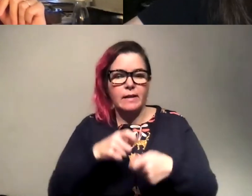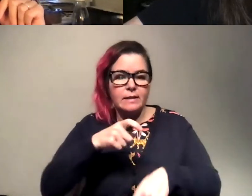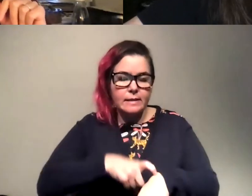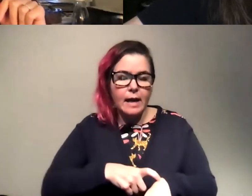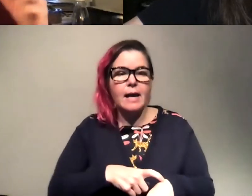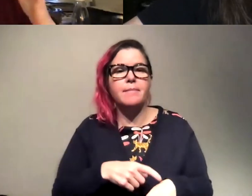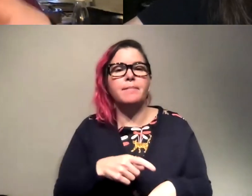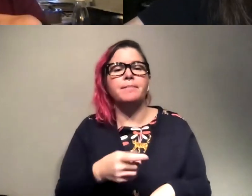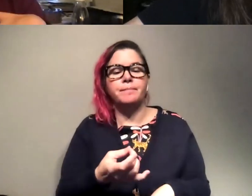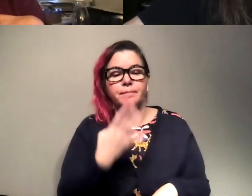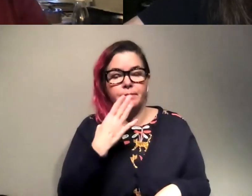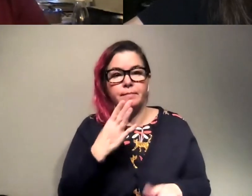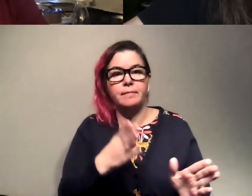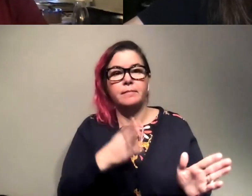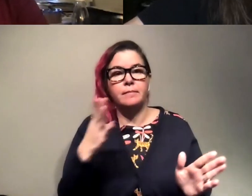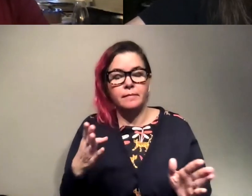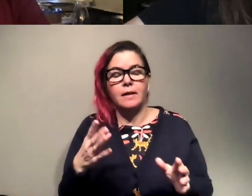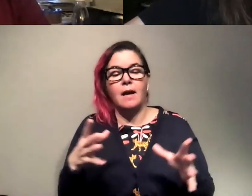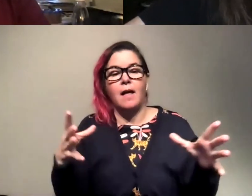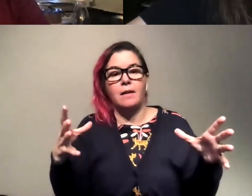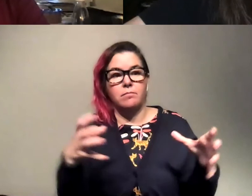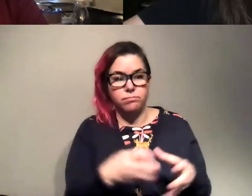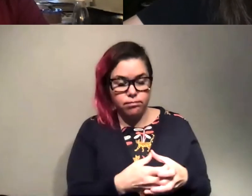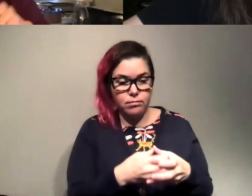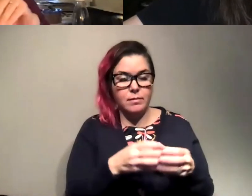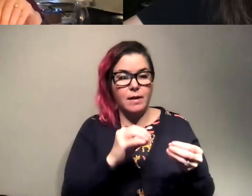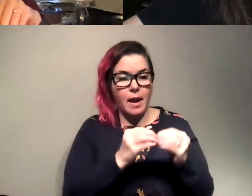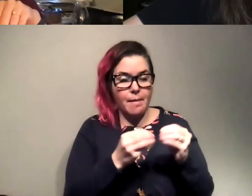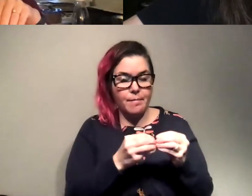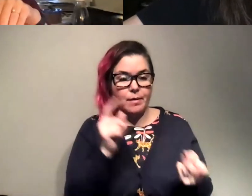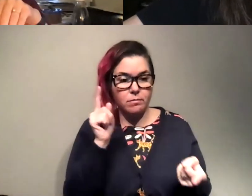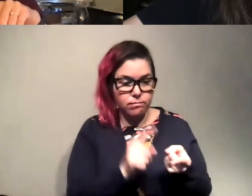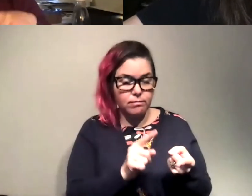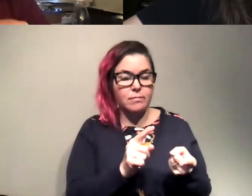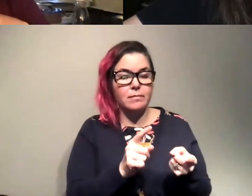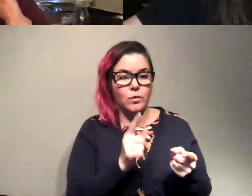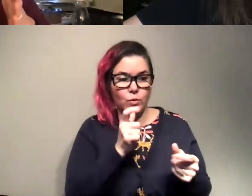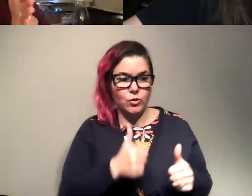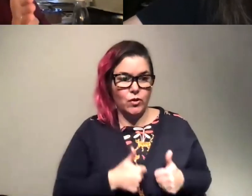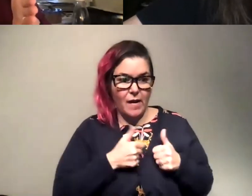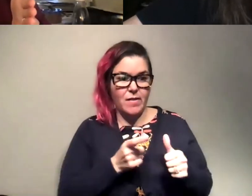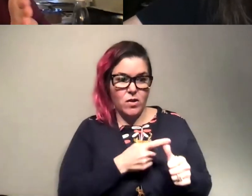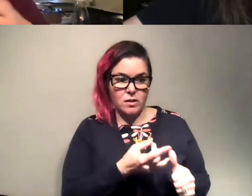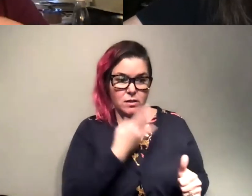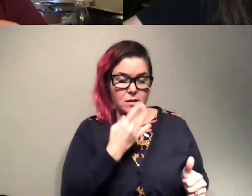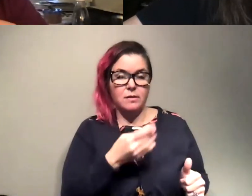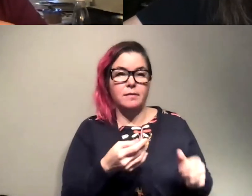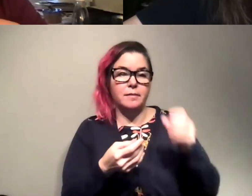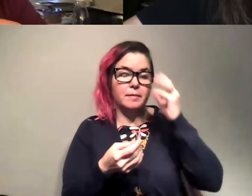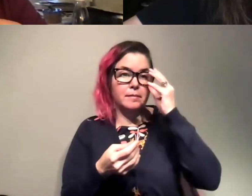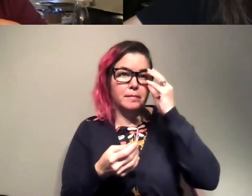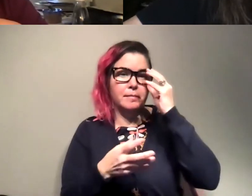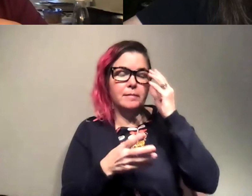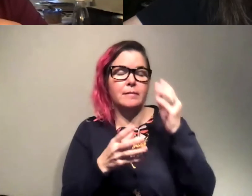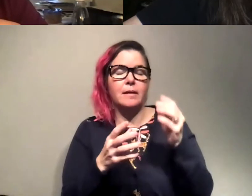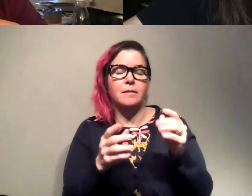another dose, knock back the populations more that might have survived the first dose. And that's also for the number